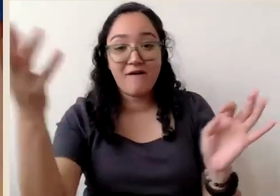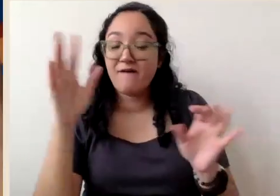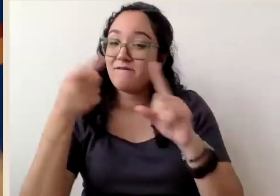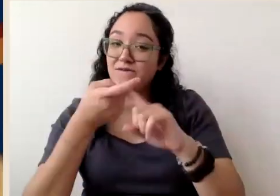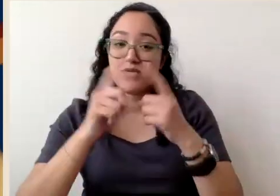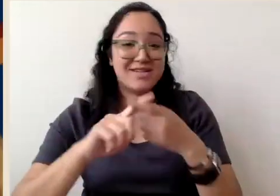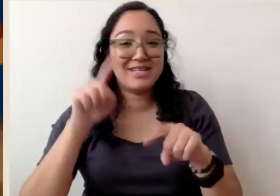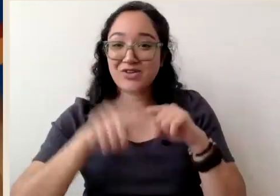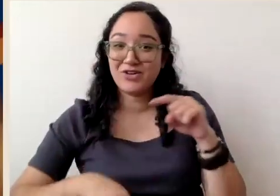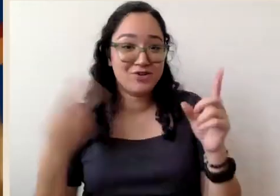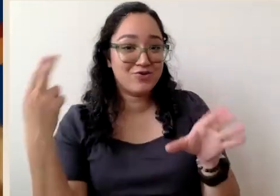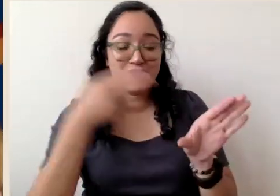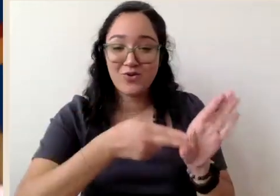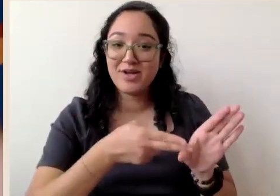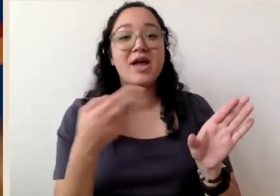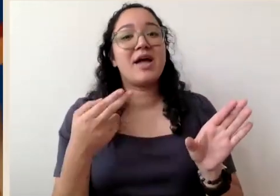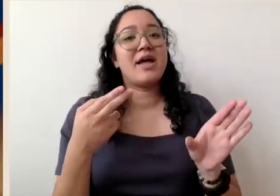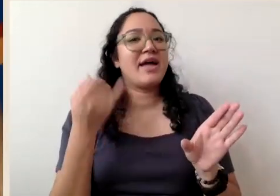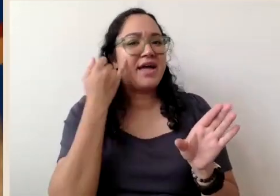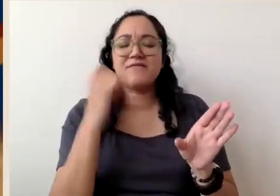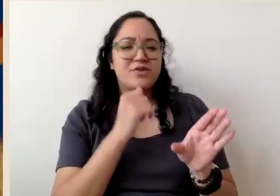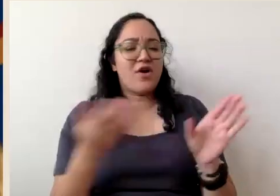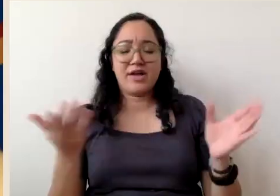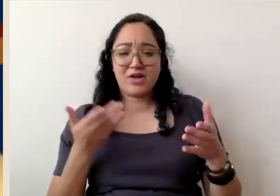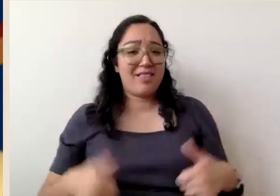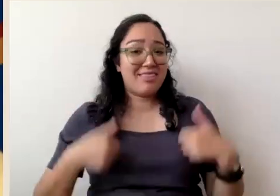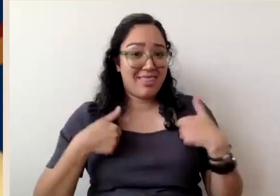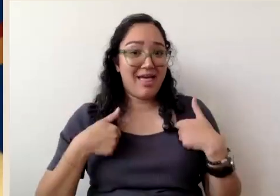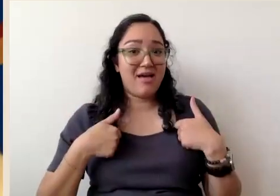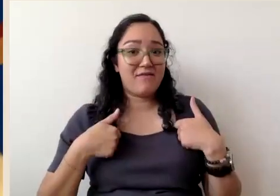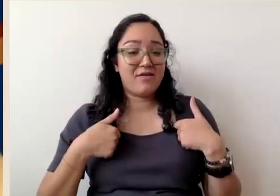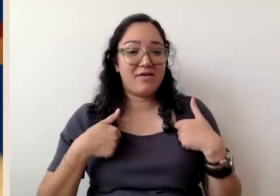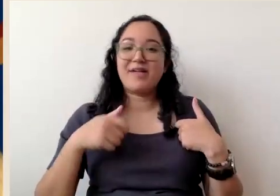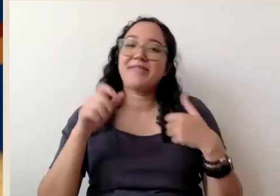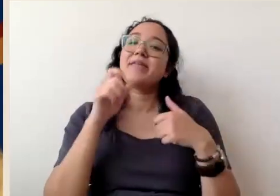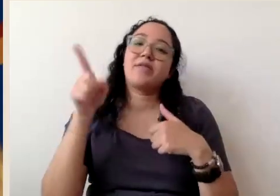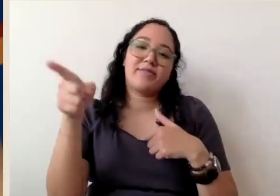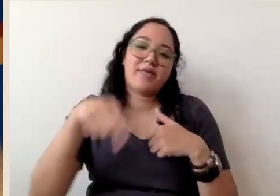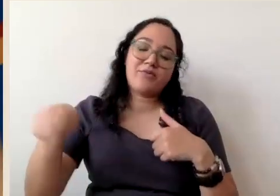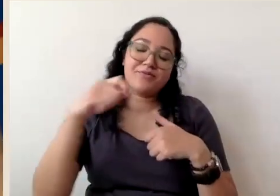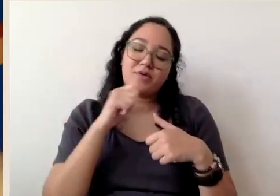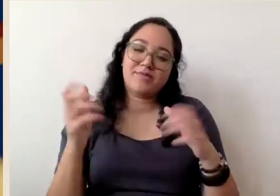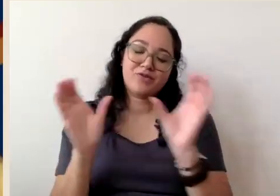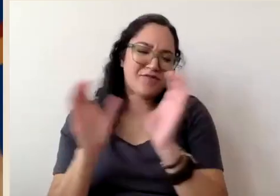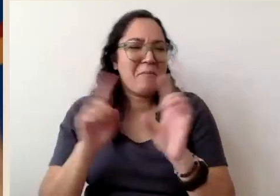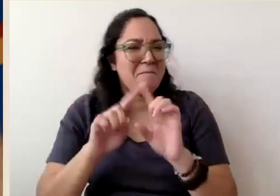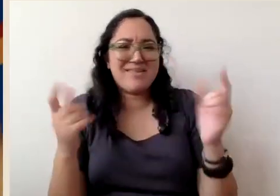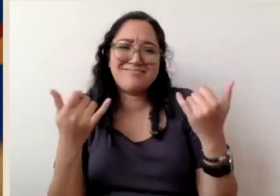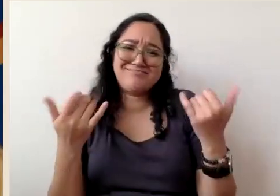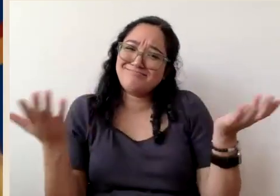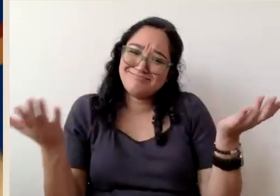couldn't join us. If you were not here live, the person will not get a certificate of attendance. But you know